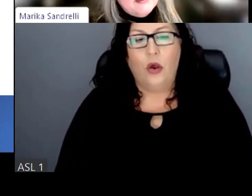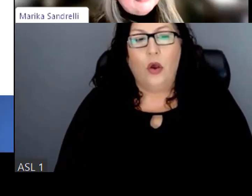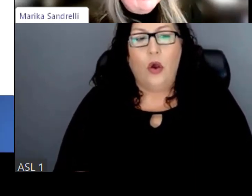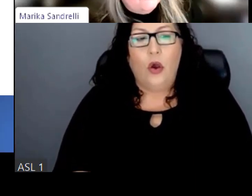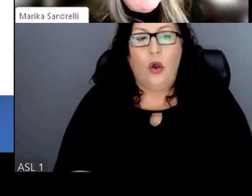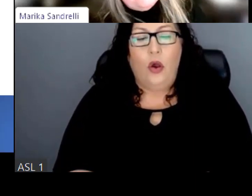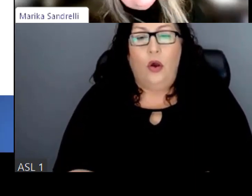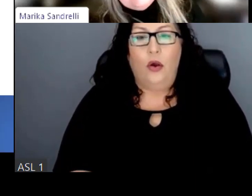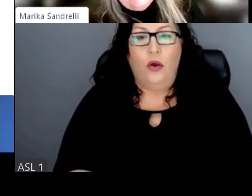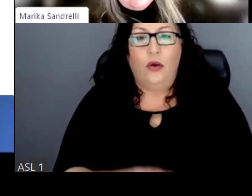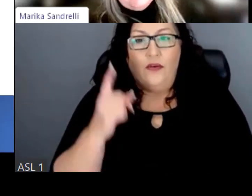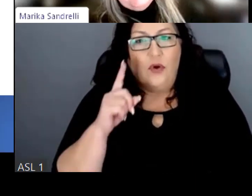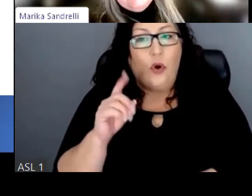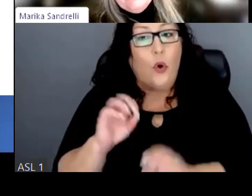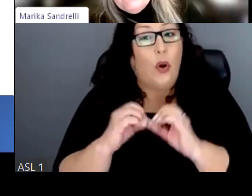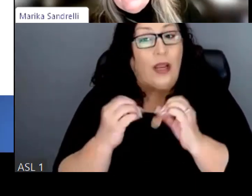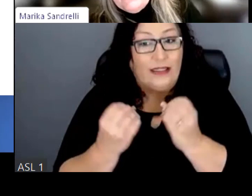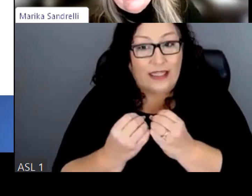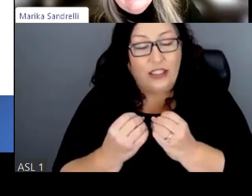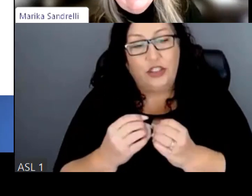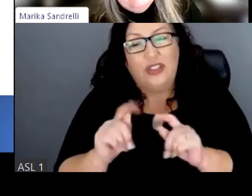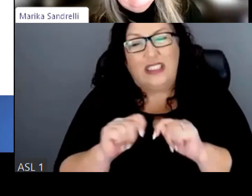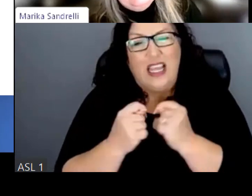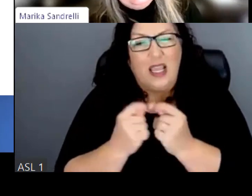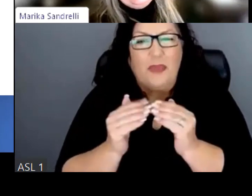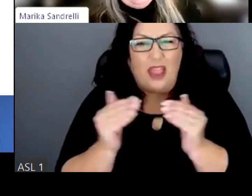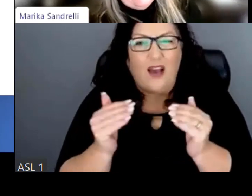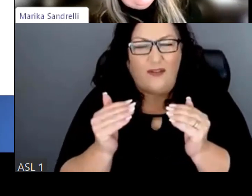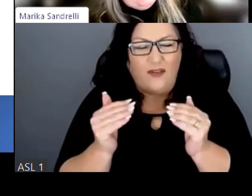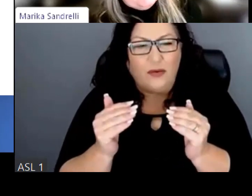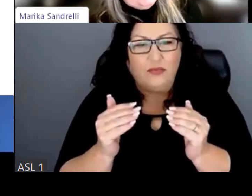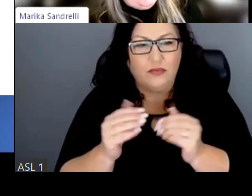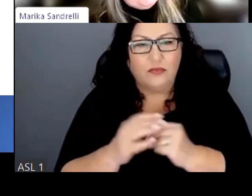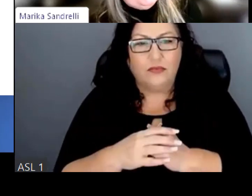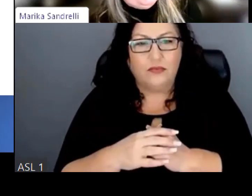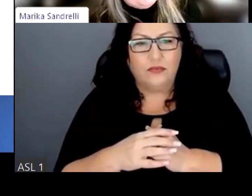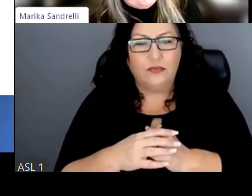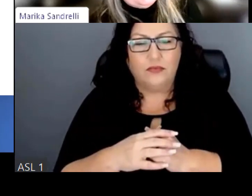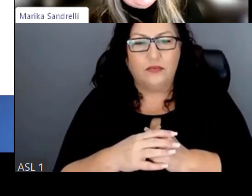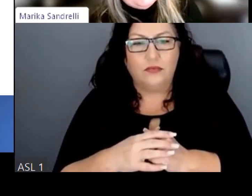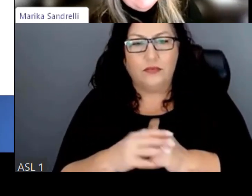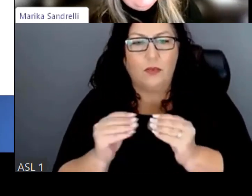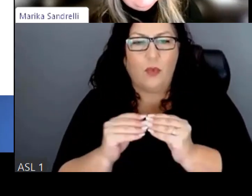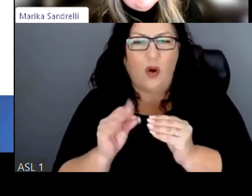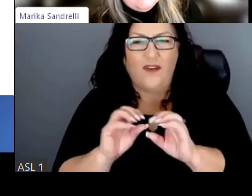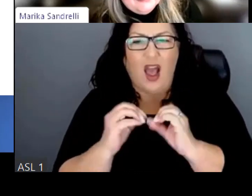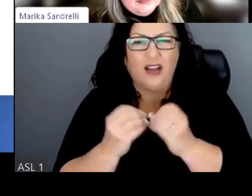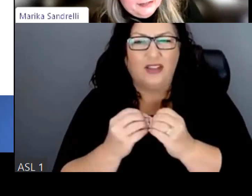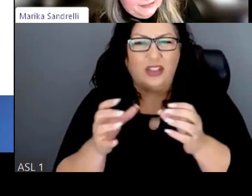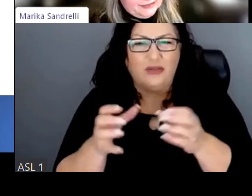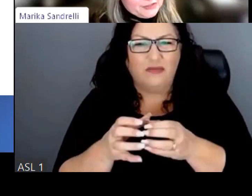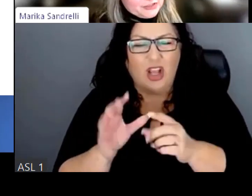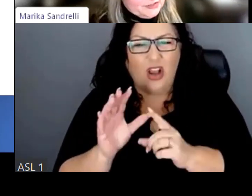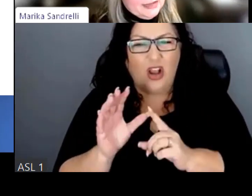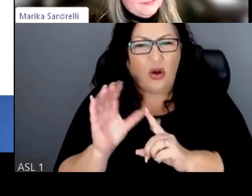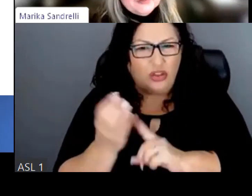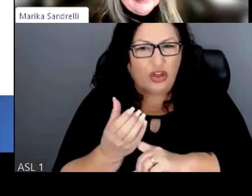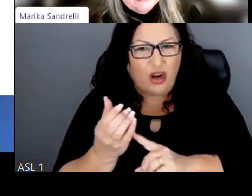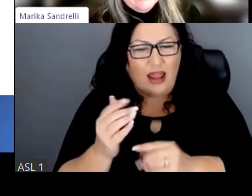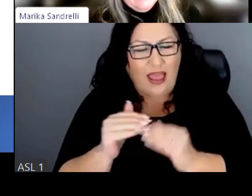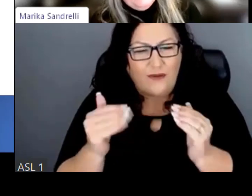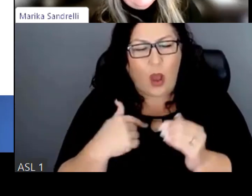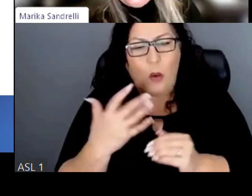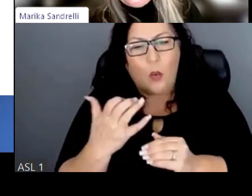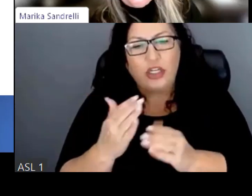So on an organizational or team level, we're moving more of an organizational culture